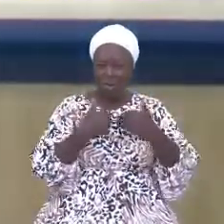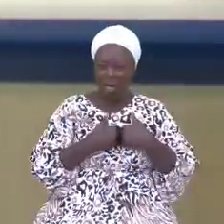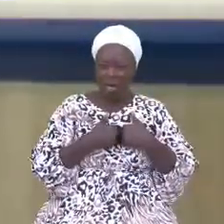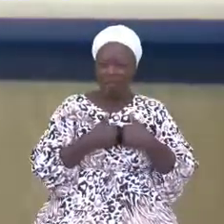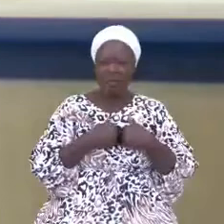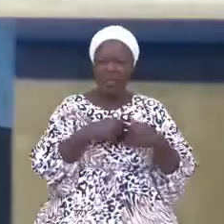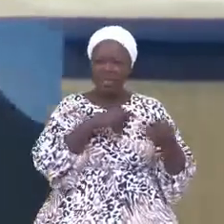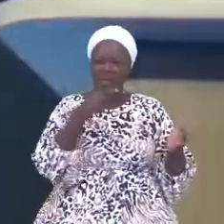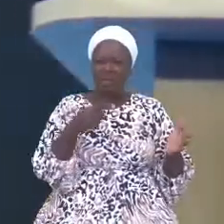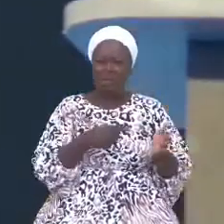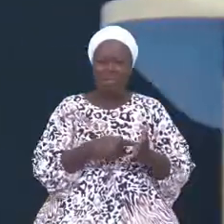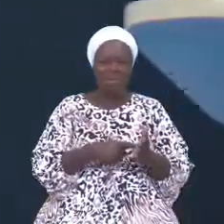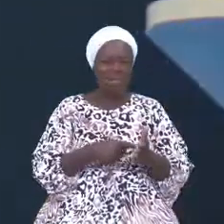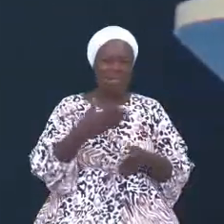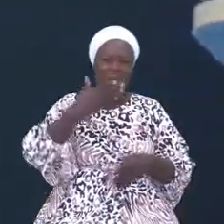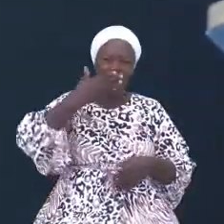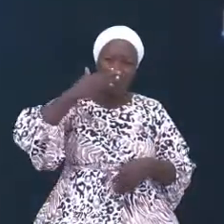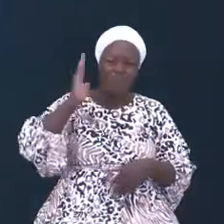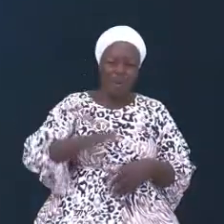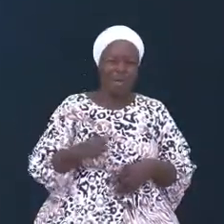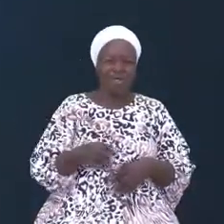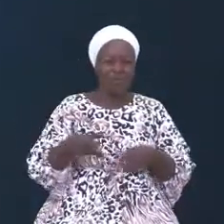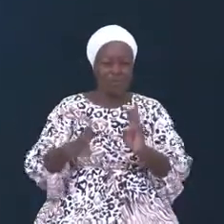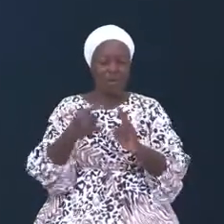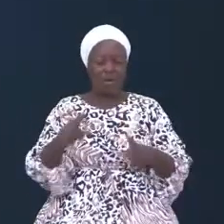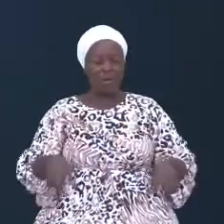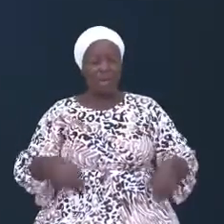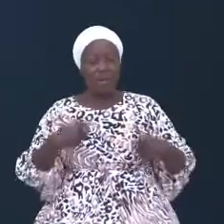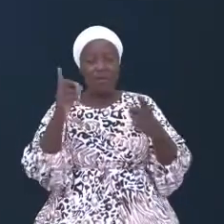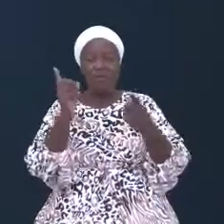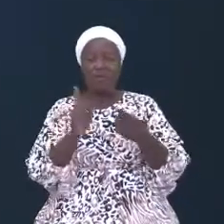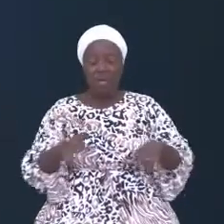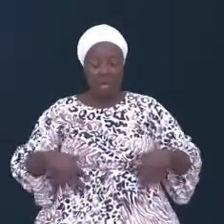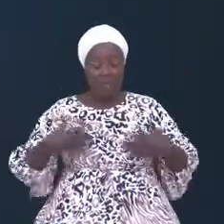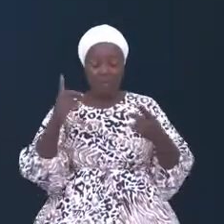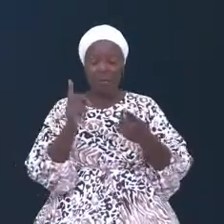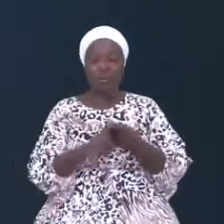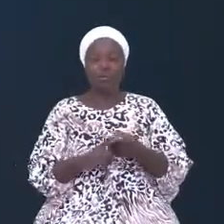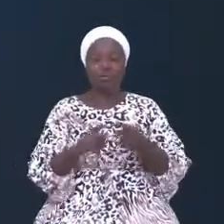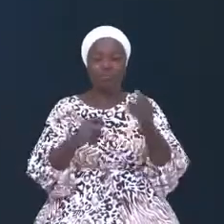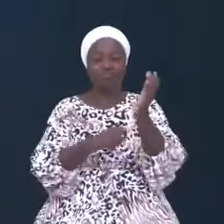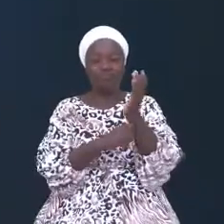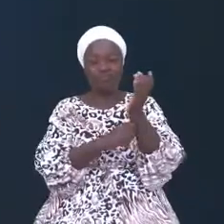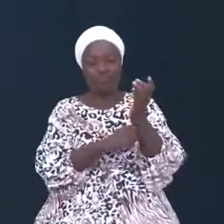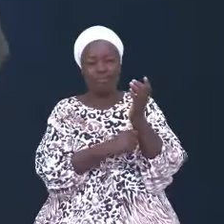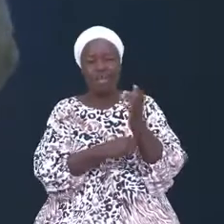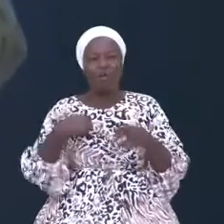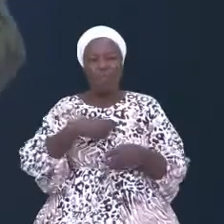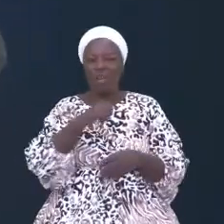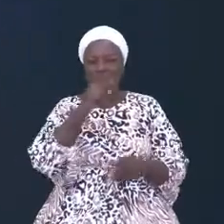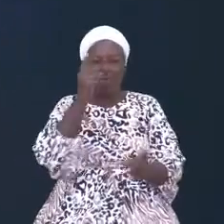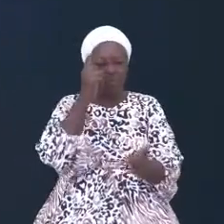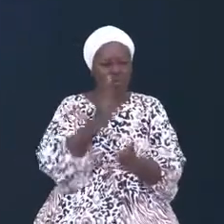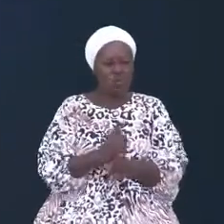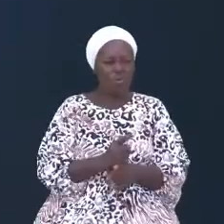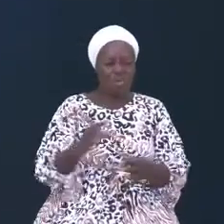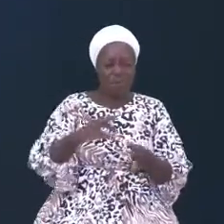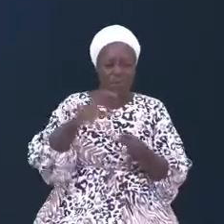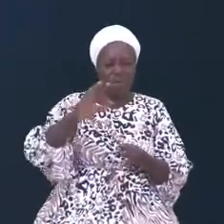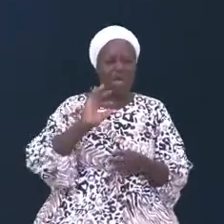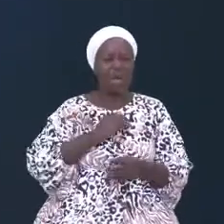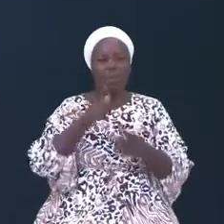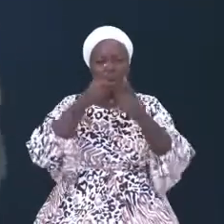addiction, slavery to carnality. We were just not spiritual. Our language,